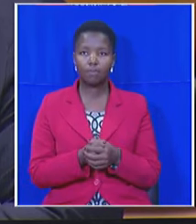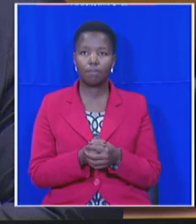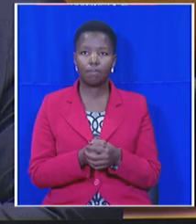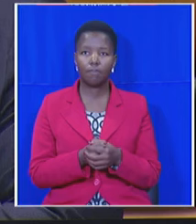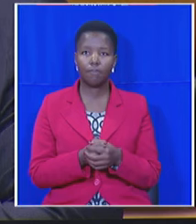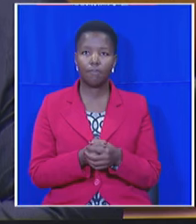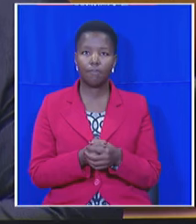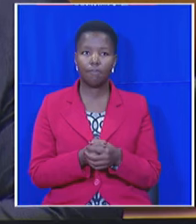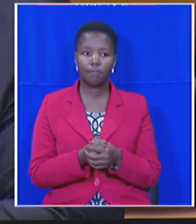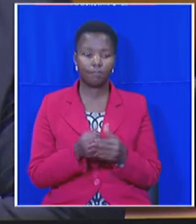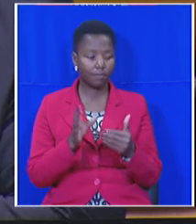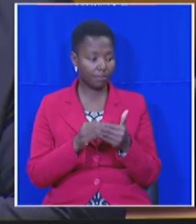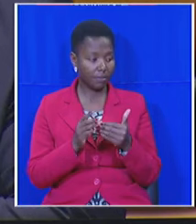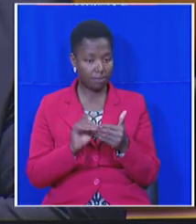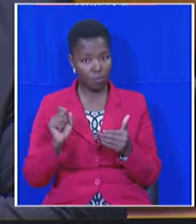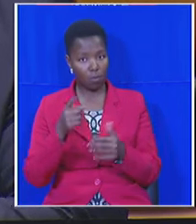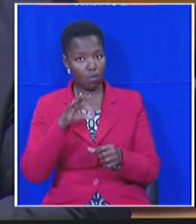Have all members voted?